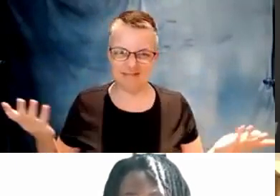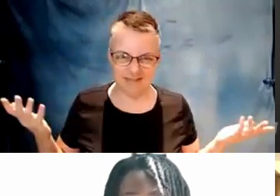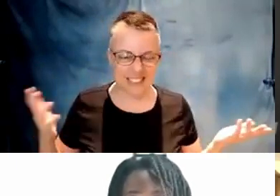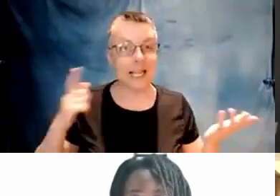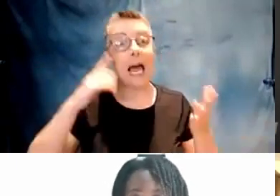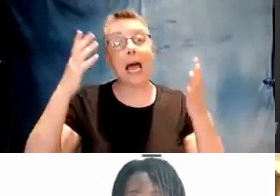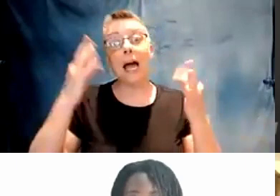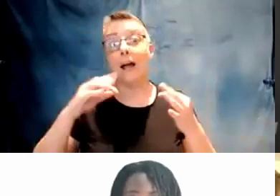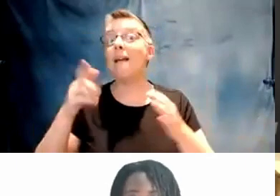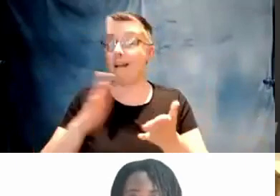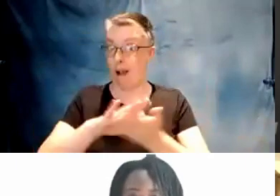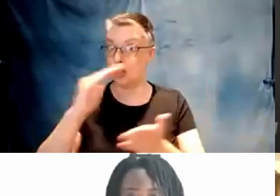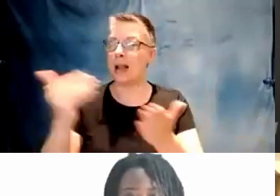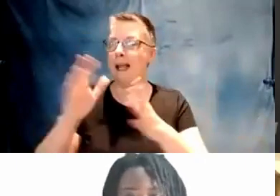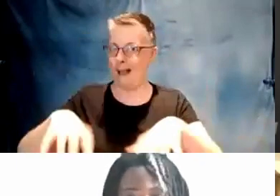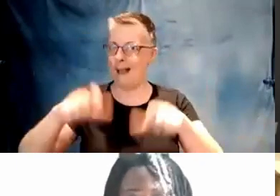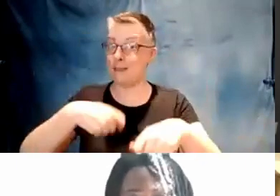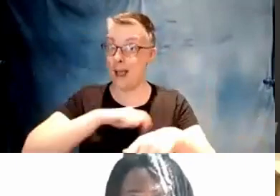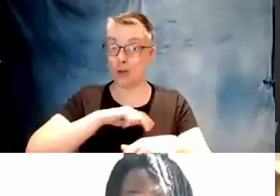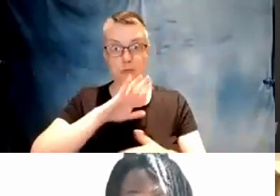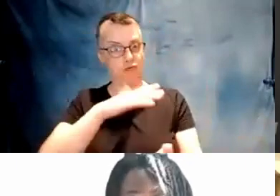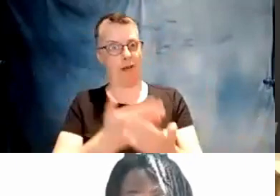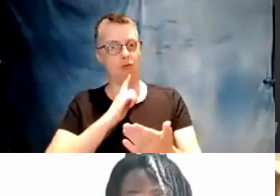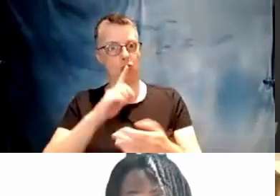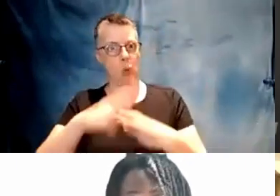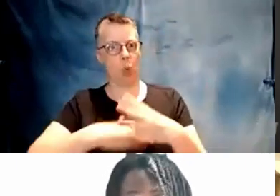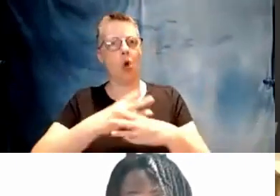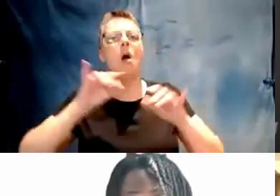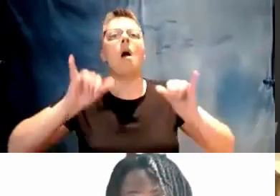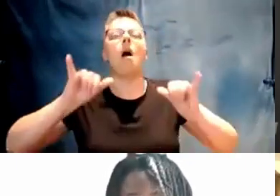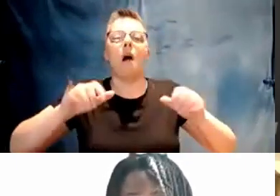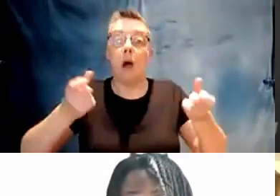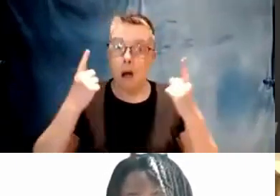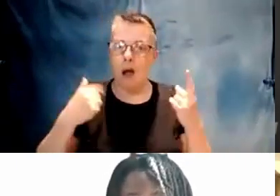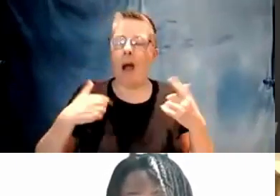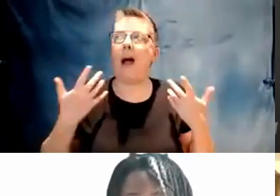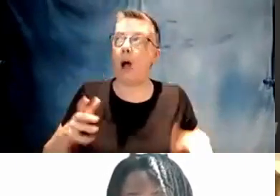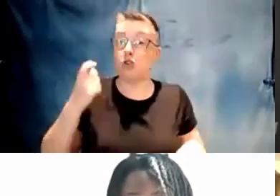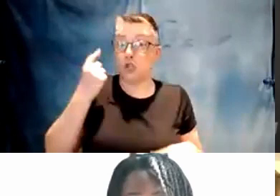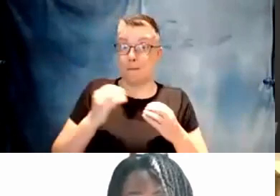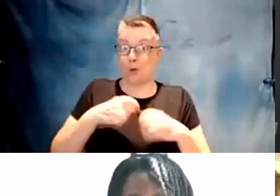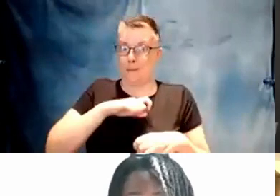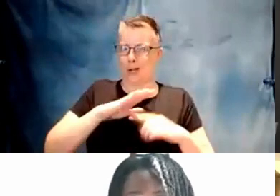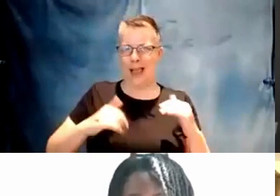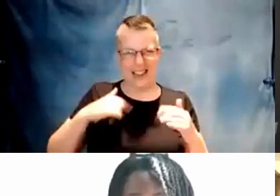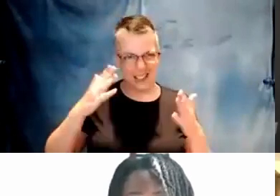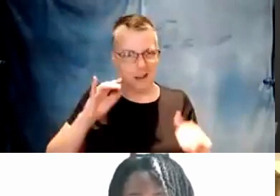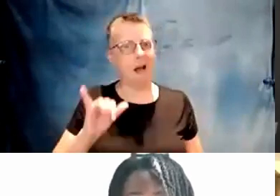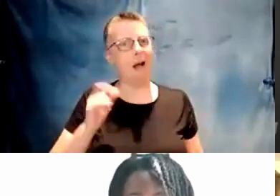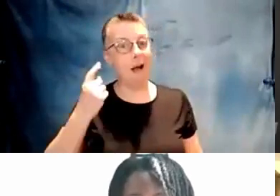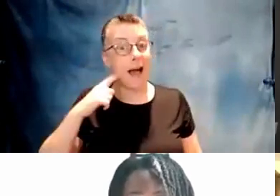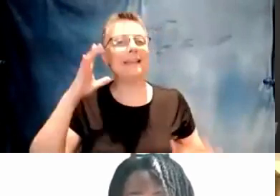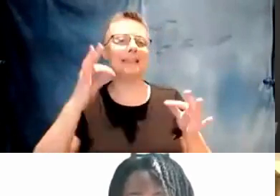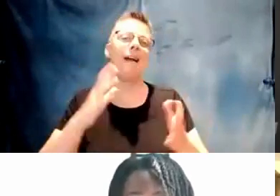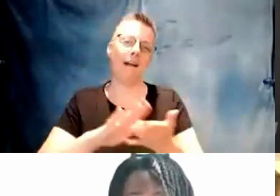take it in college because then when I got into the real world, I understood a lot more Spanish than I thought. And then I decided to take it in